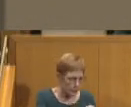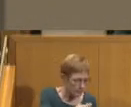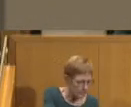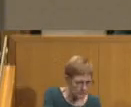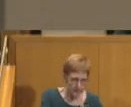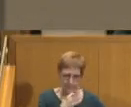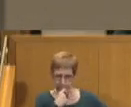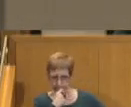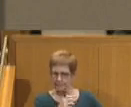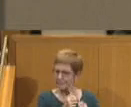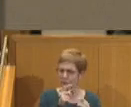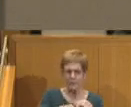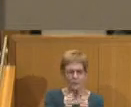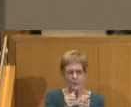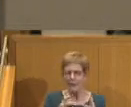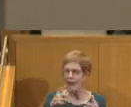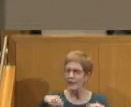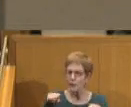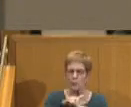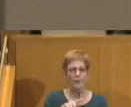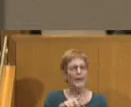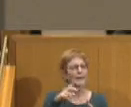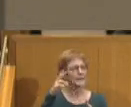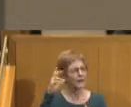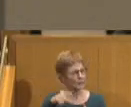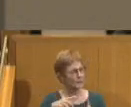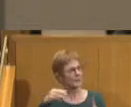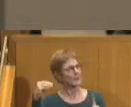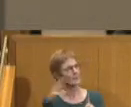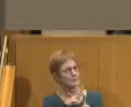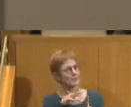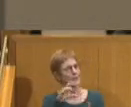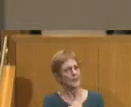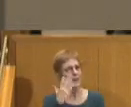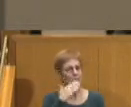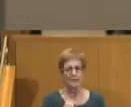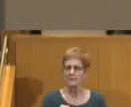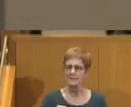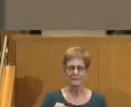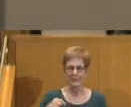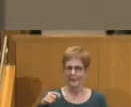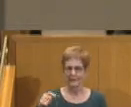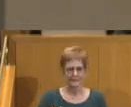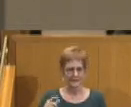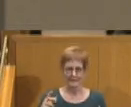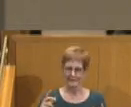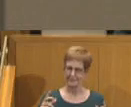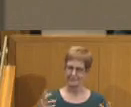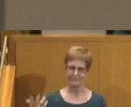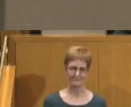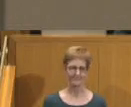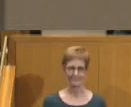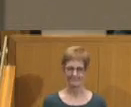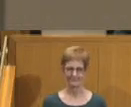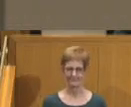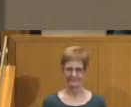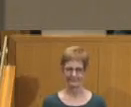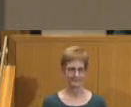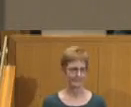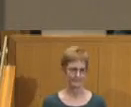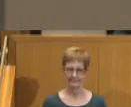fire. We've got an amazing city, and I'm really grateful to say that we have this staff that keeps this engine running. Our